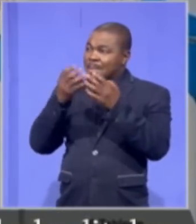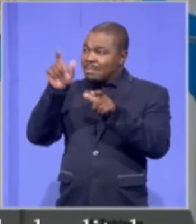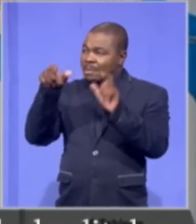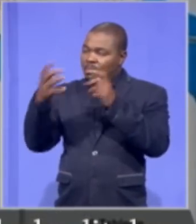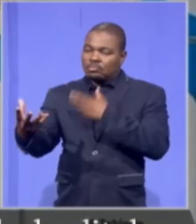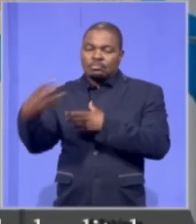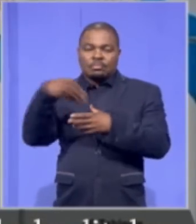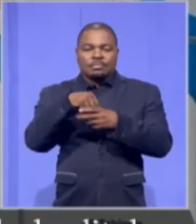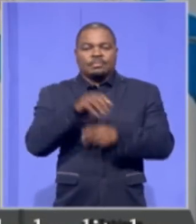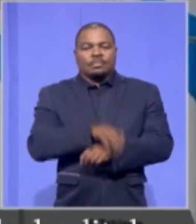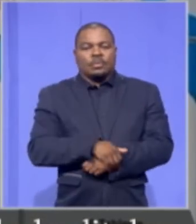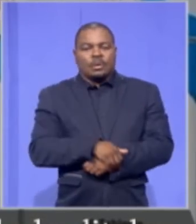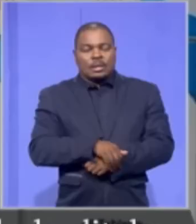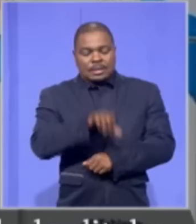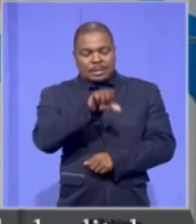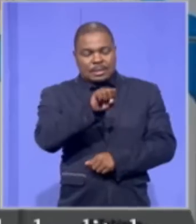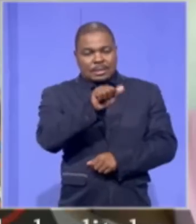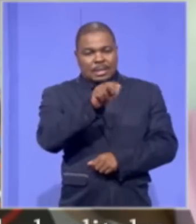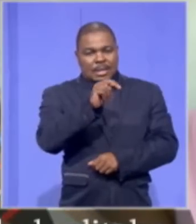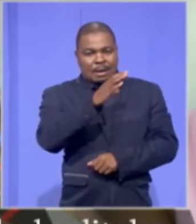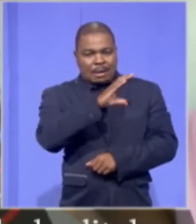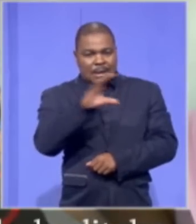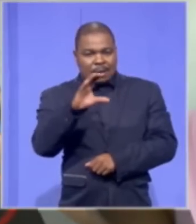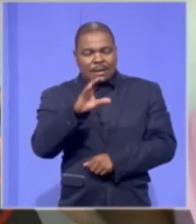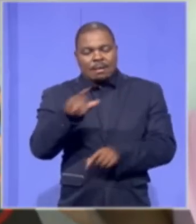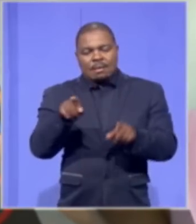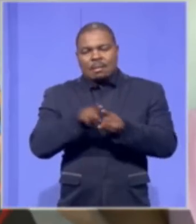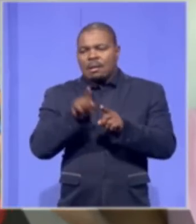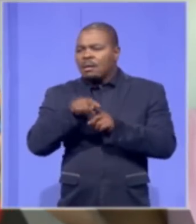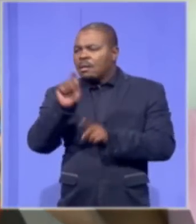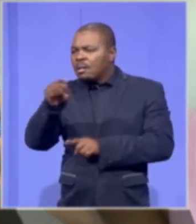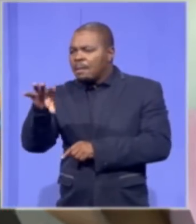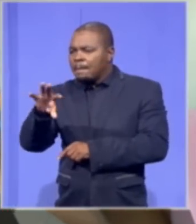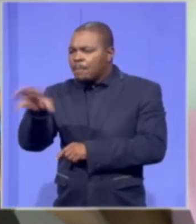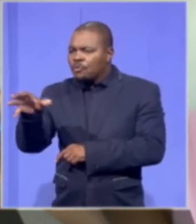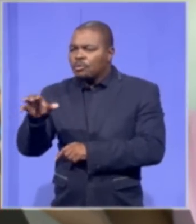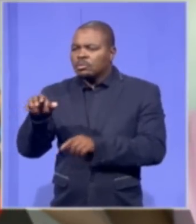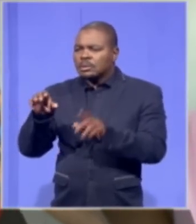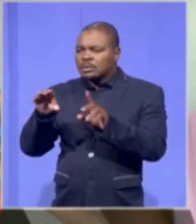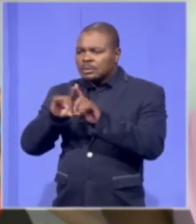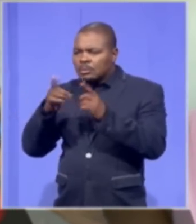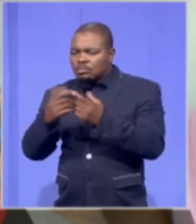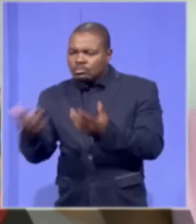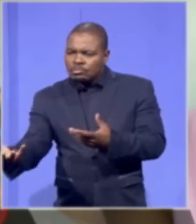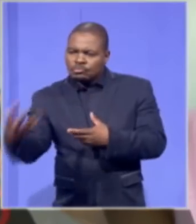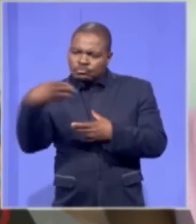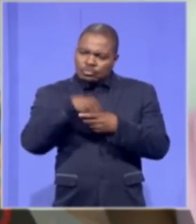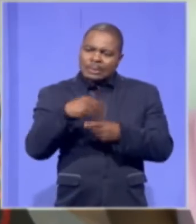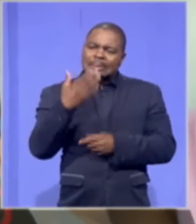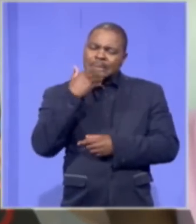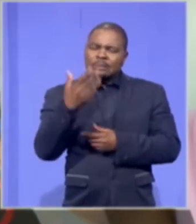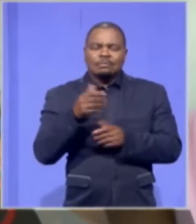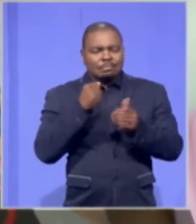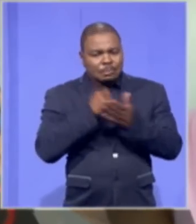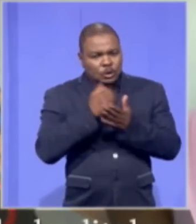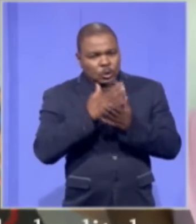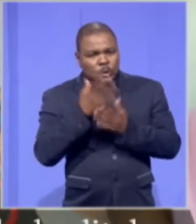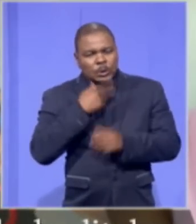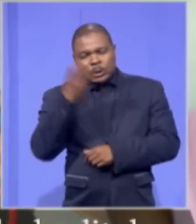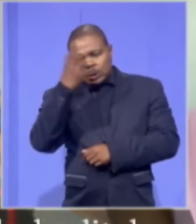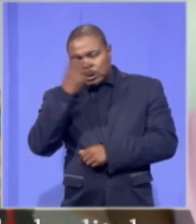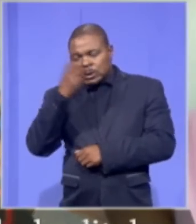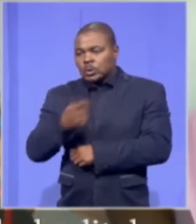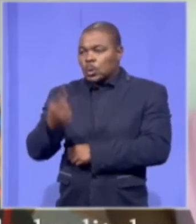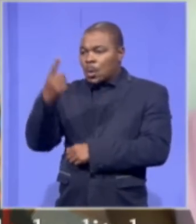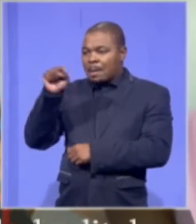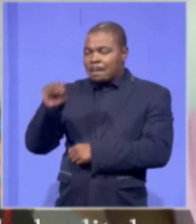SANAC has galvanized all the SANACs within all the provinces to make sure that everybody hits the ground running to find the 1.1.